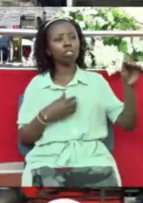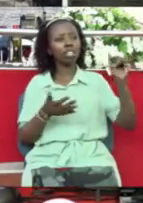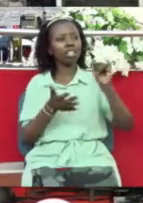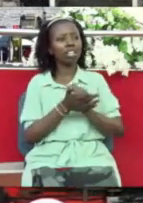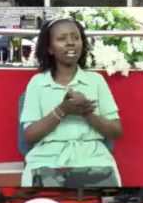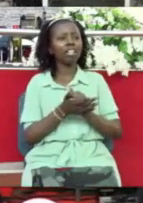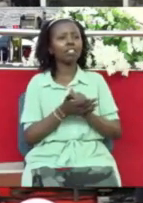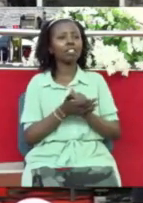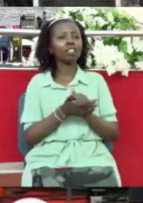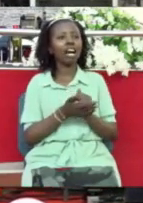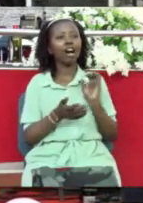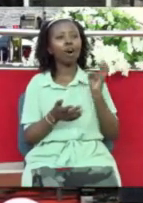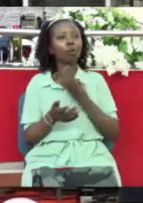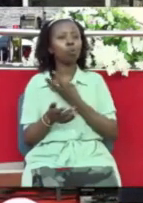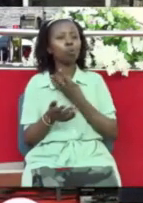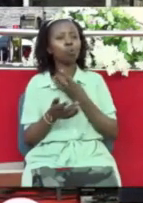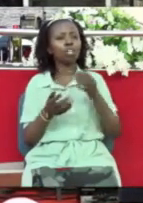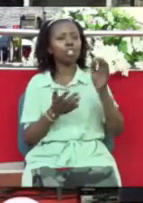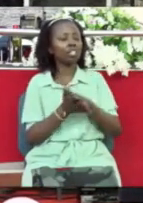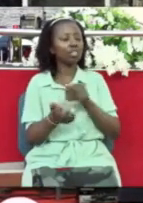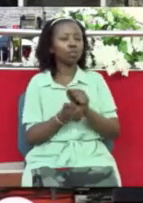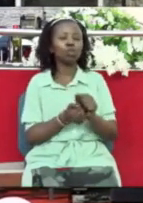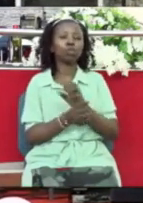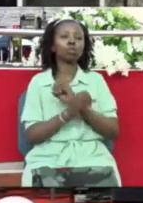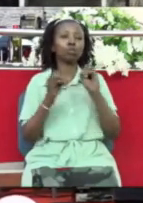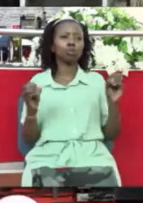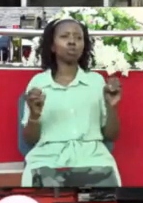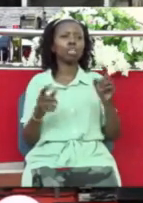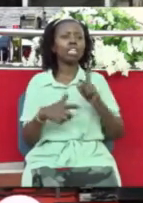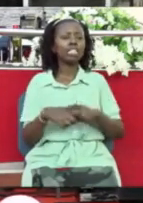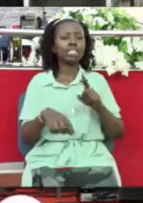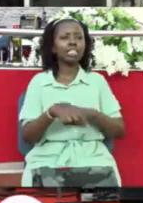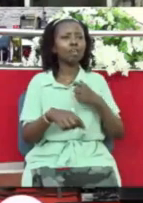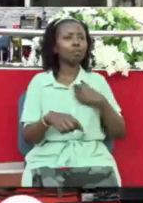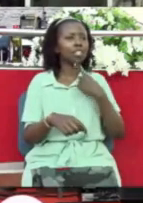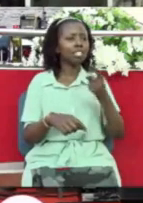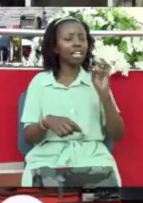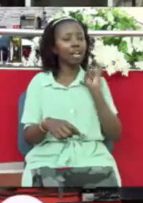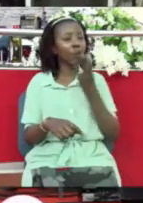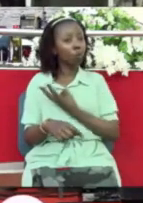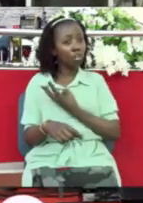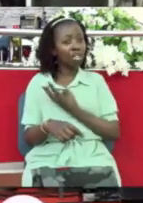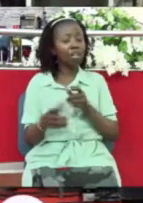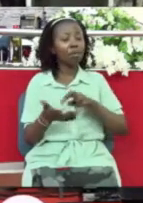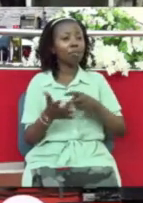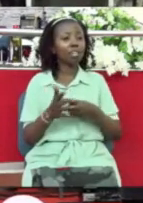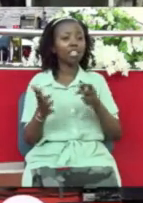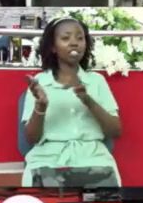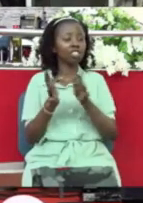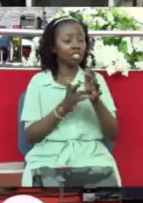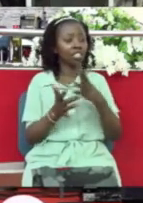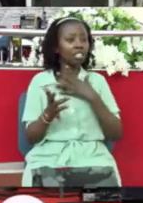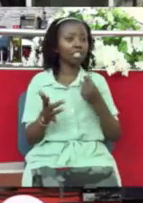cannot climb. When I say we, it is Jesus and I. And I